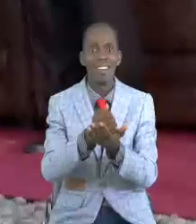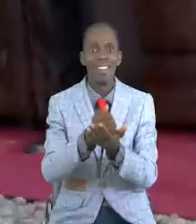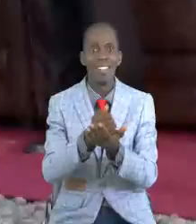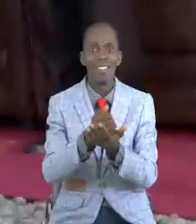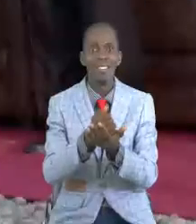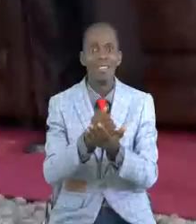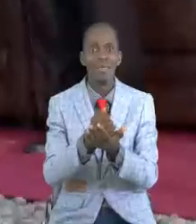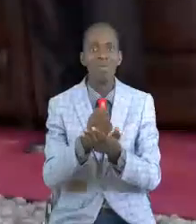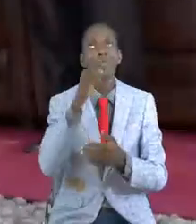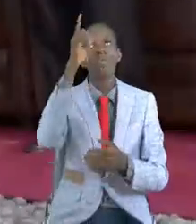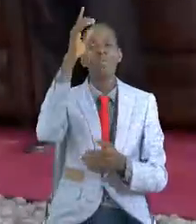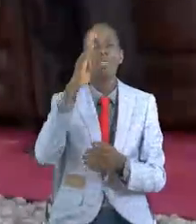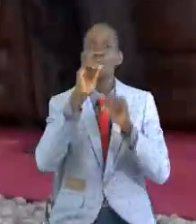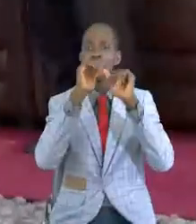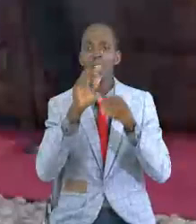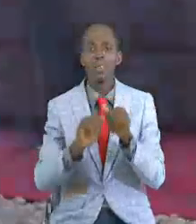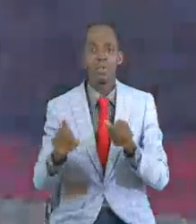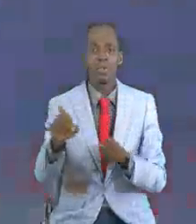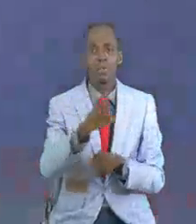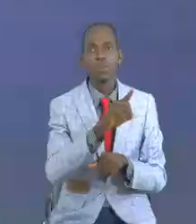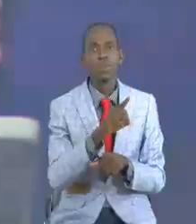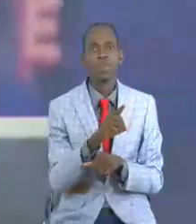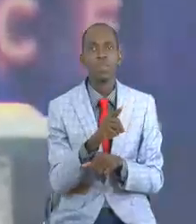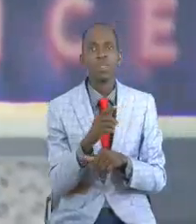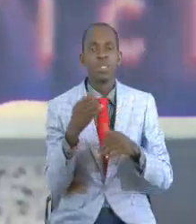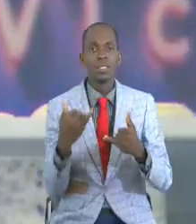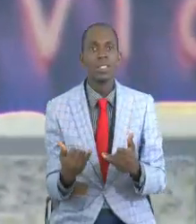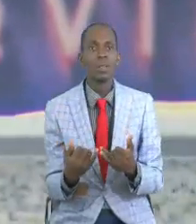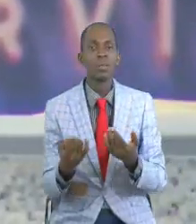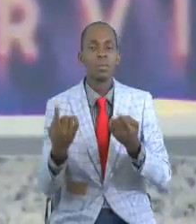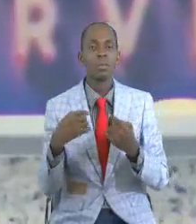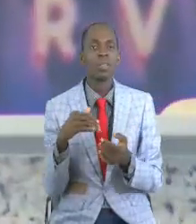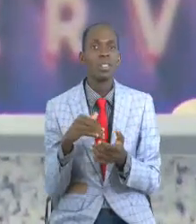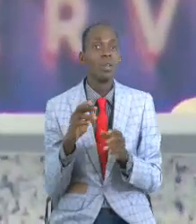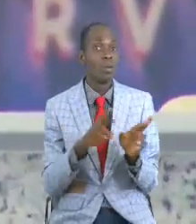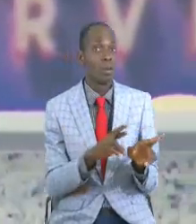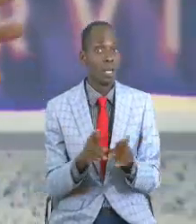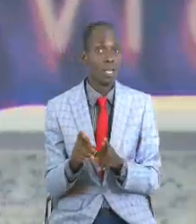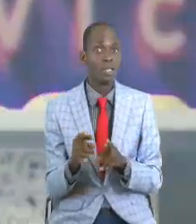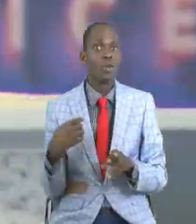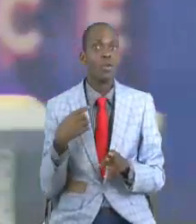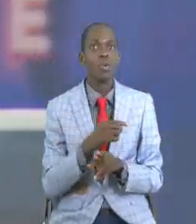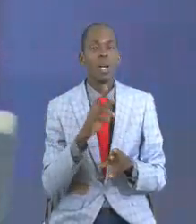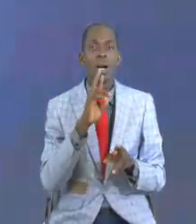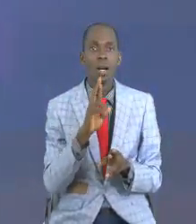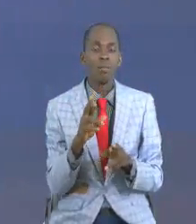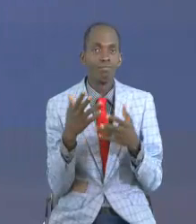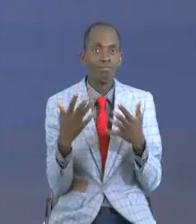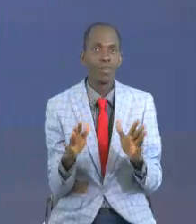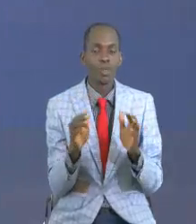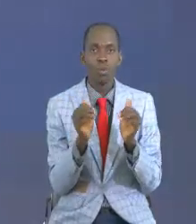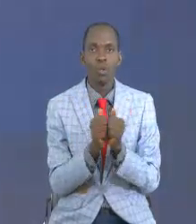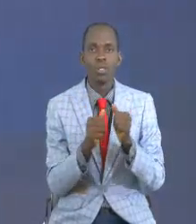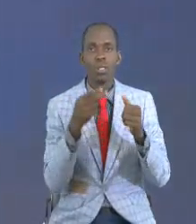God bless every one of you. We're coming to Hebrews now again. Already we've done Hebrews chapter